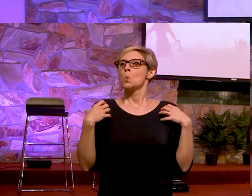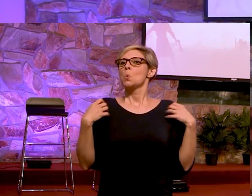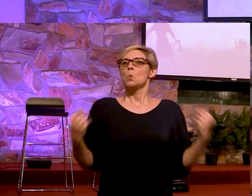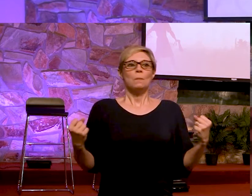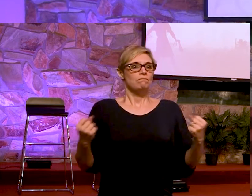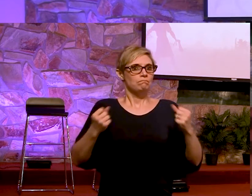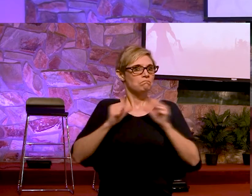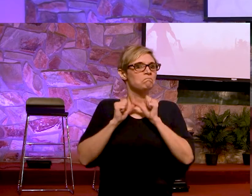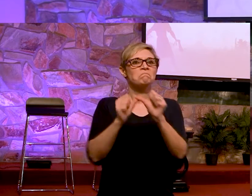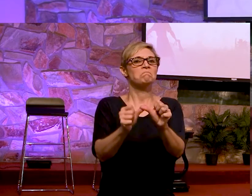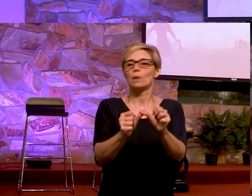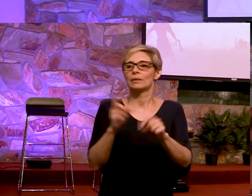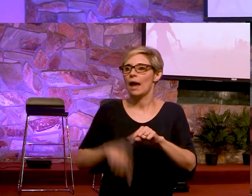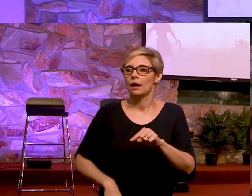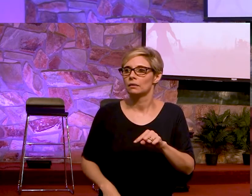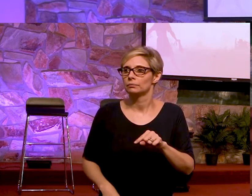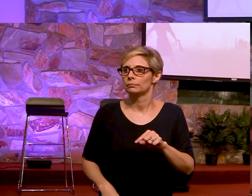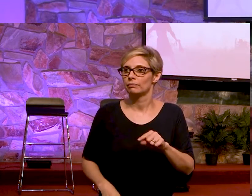When we're discouraged,